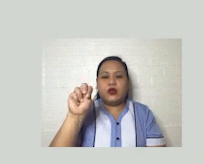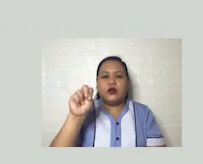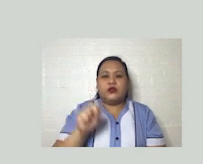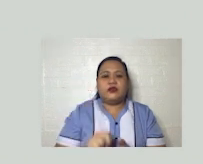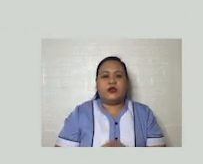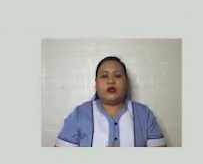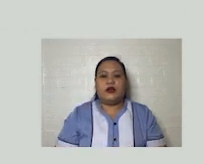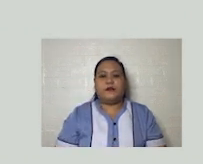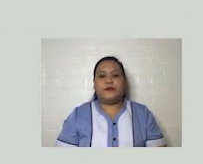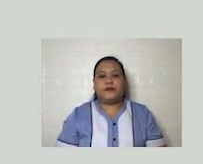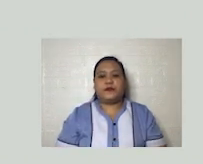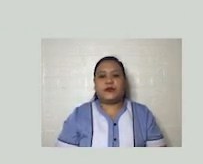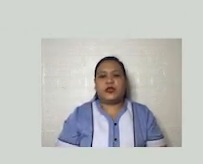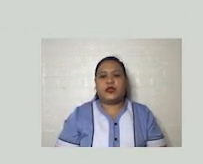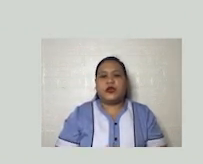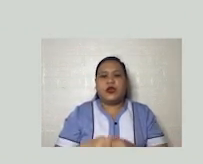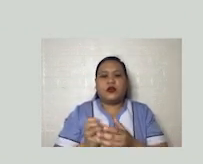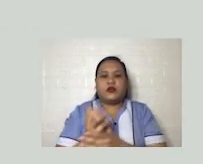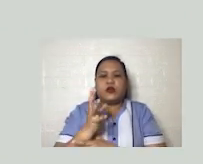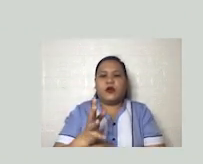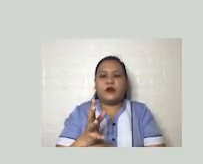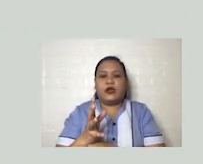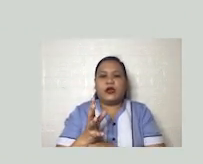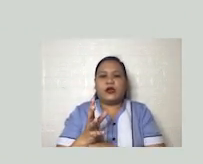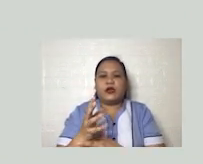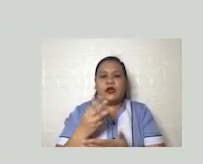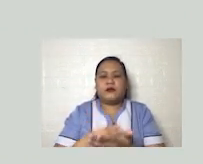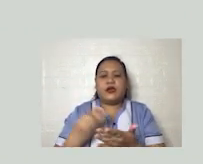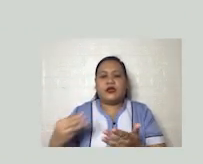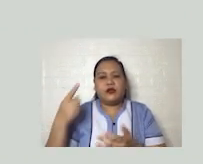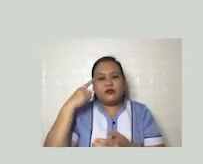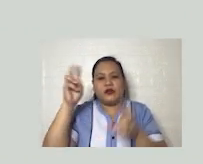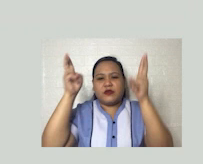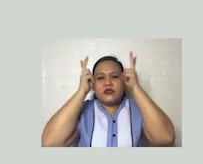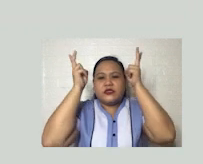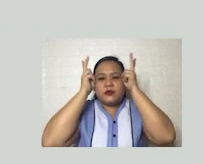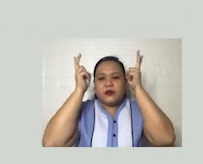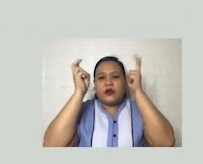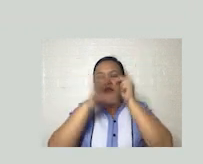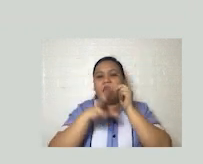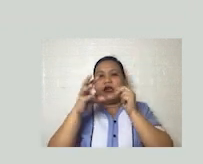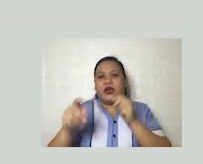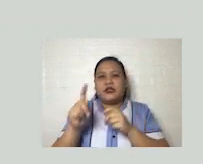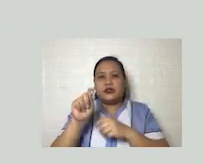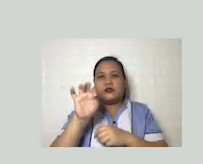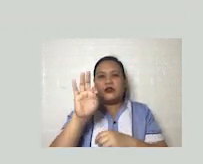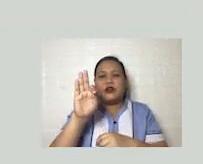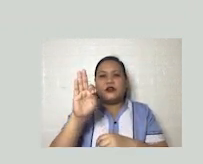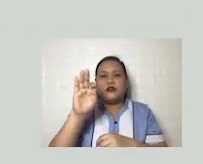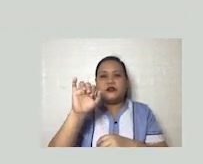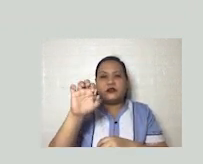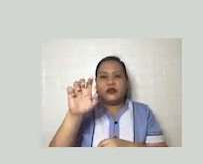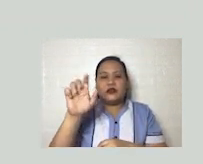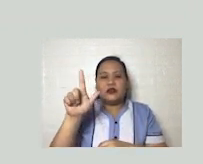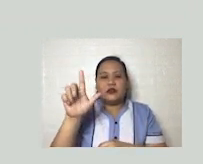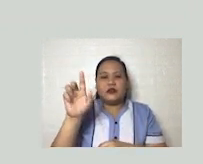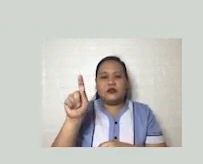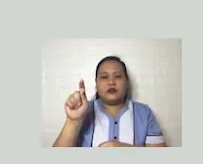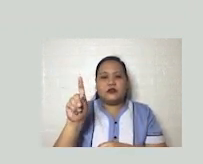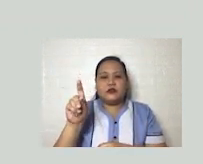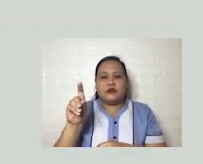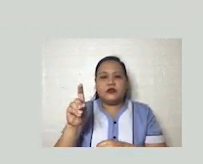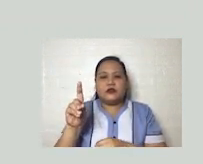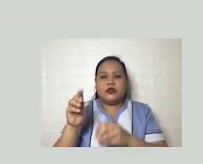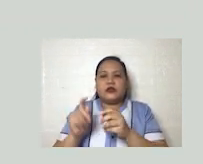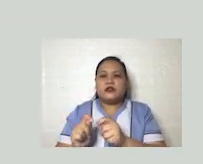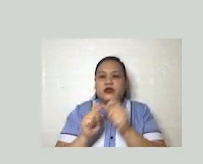a variety of soil-less ingredients such as peat moss, vermiculite, perlite, shredded